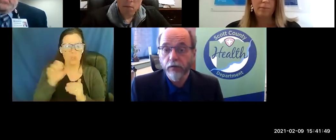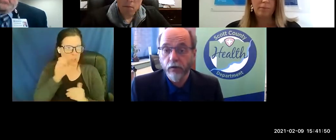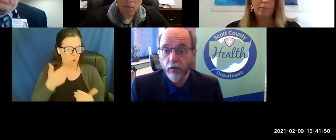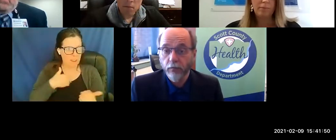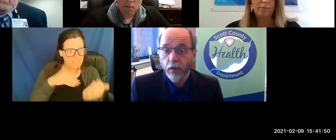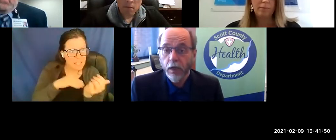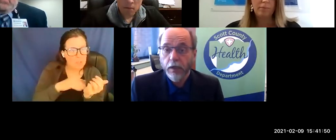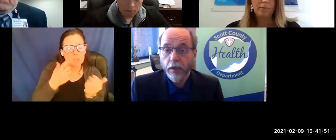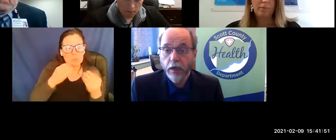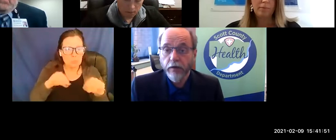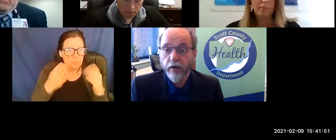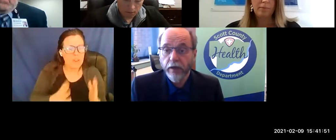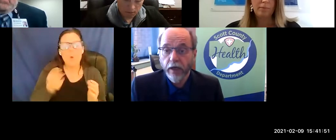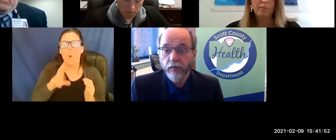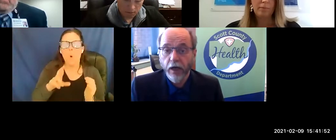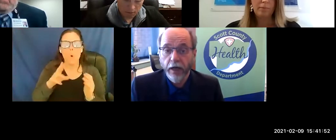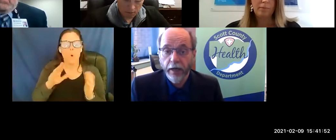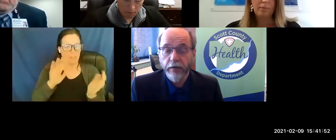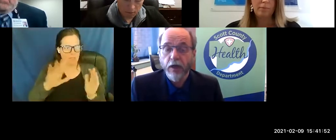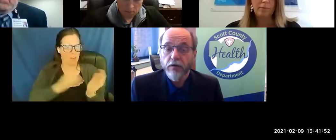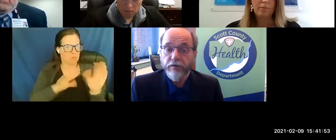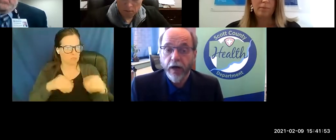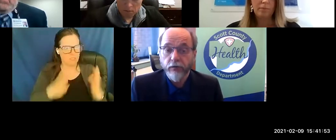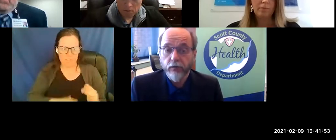health systems can contact CASI at